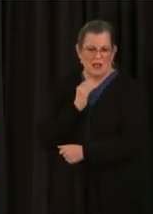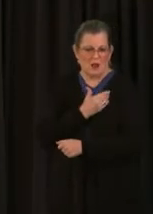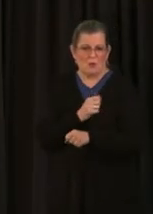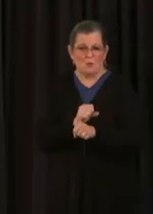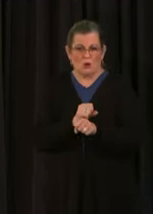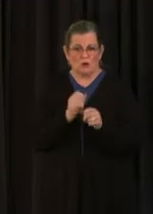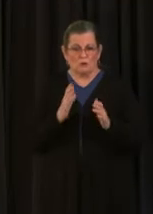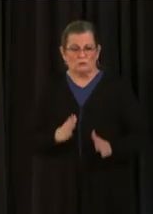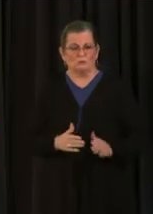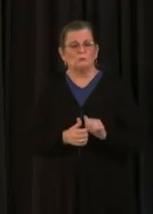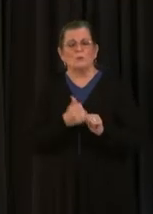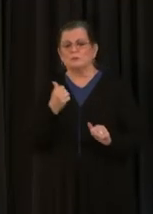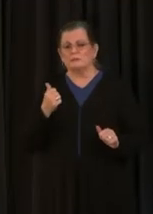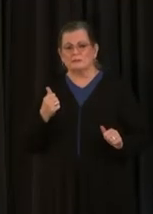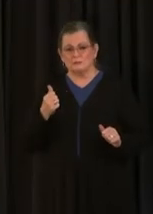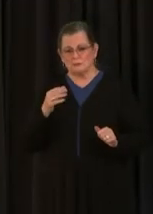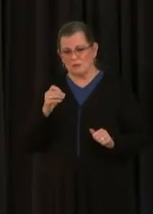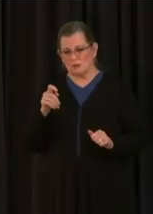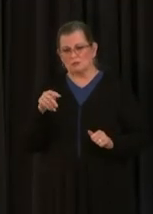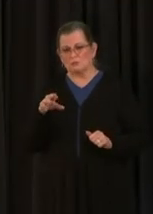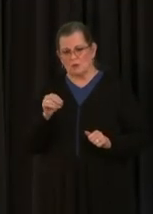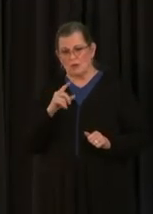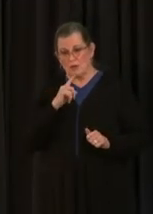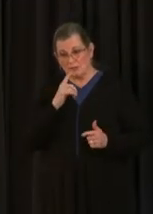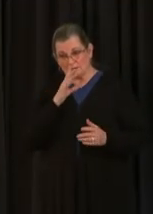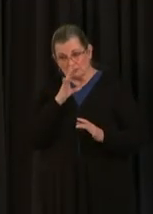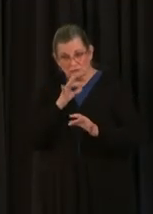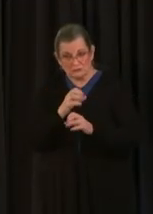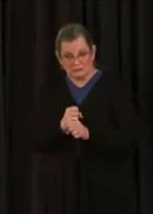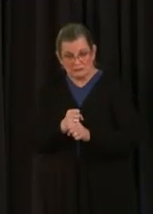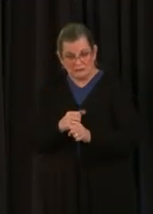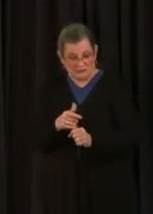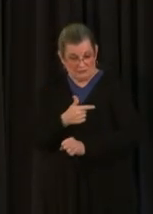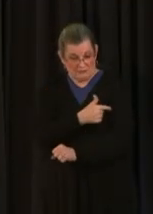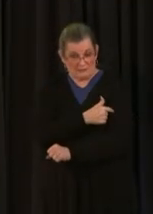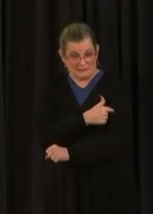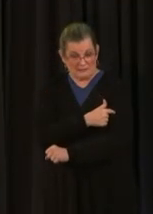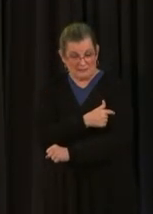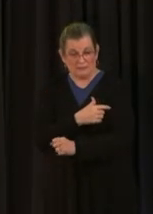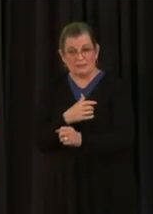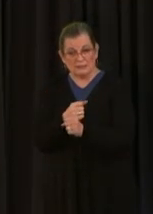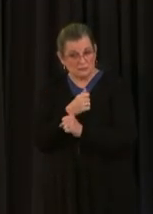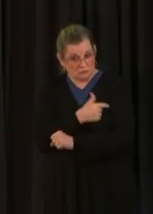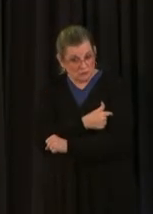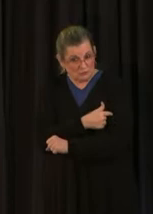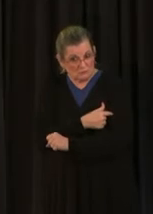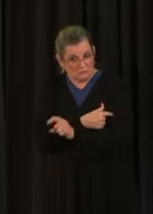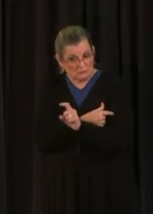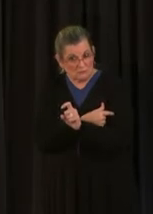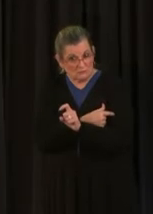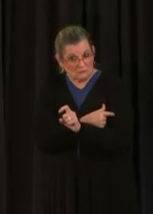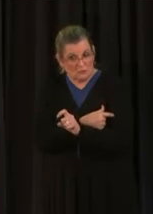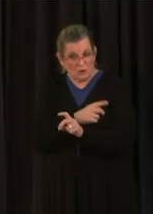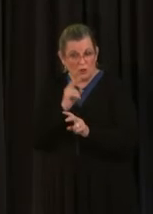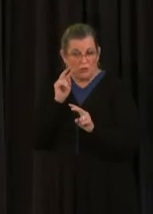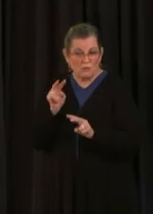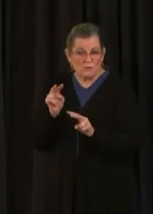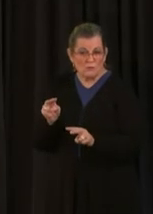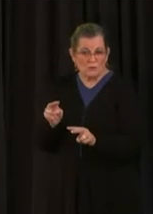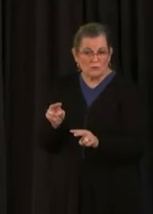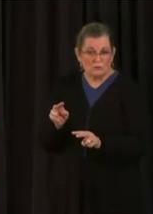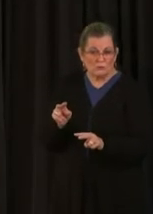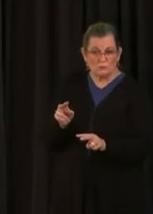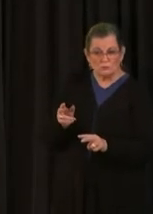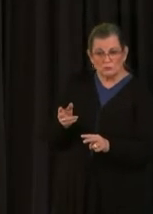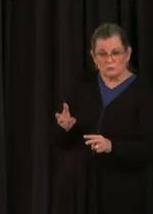to continue to explore potential augmentation of our bus filtration systems with UVC